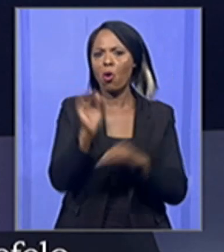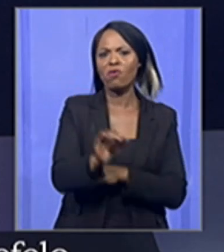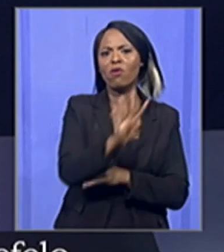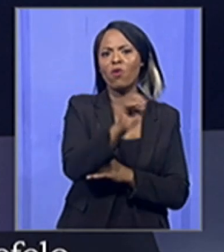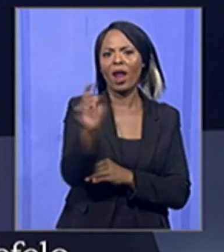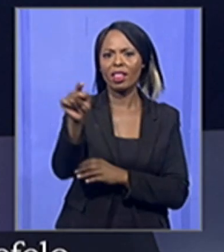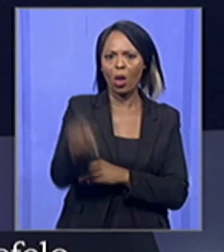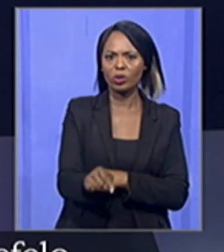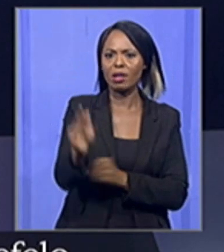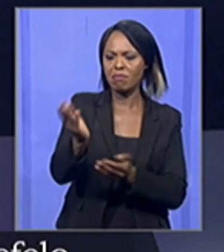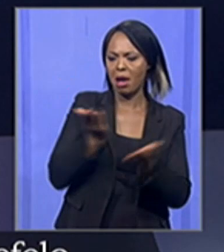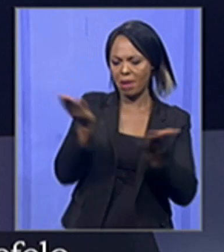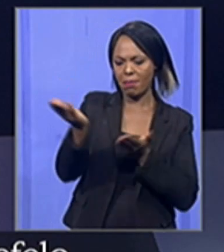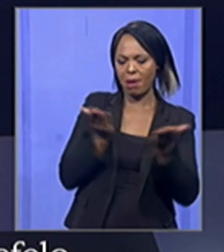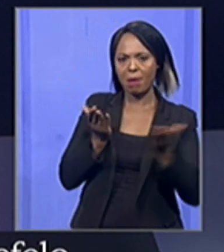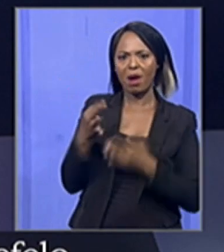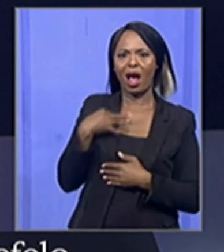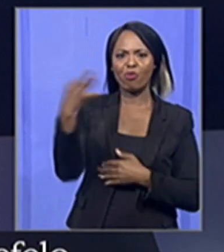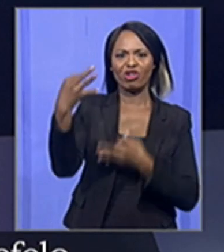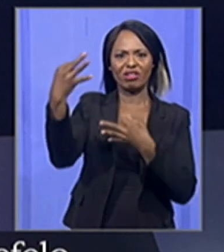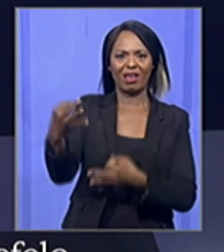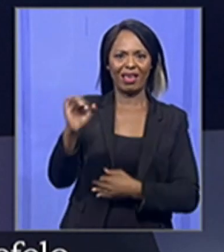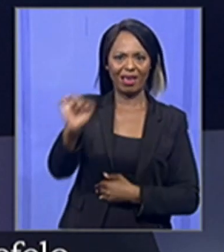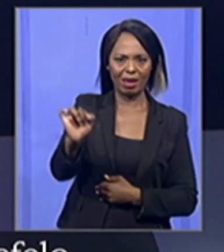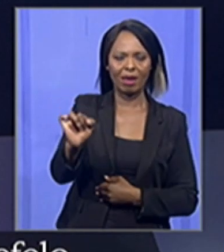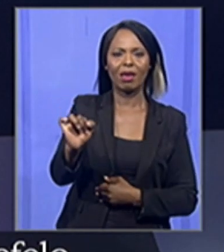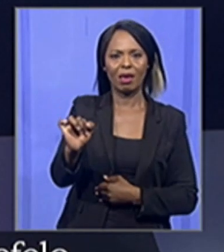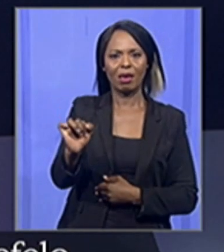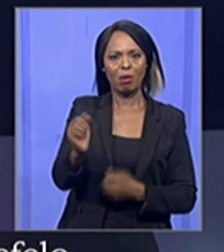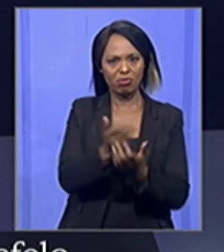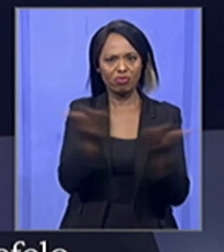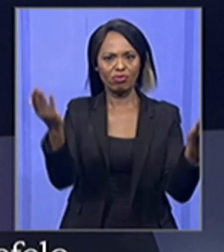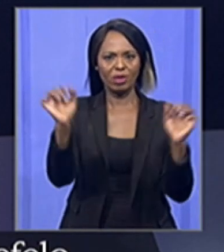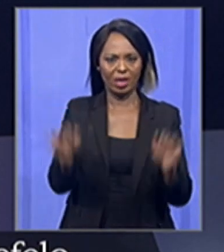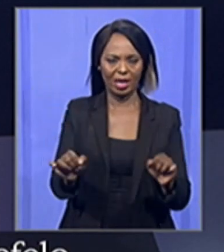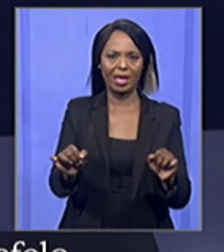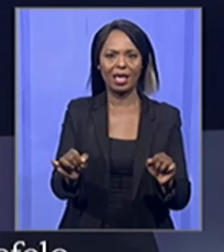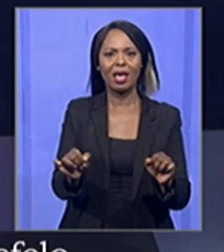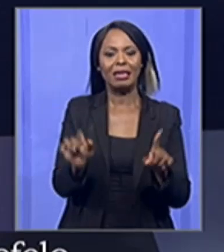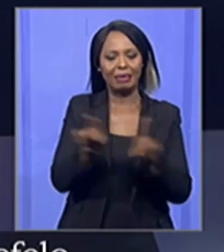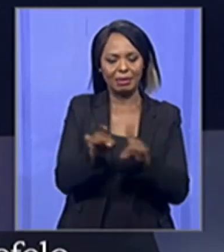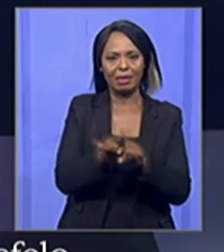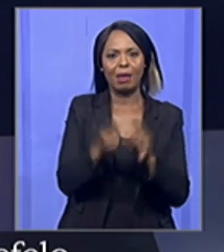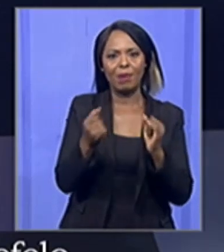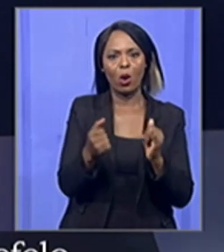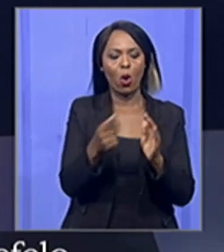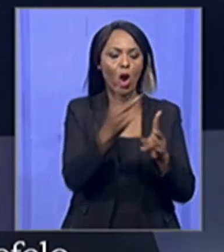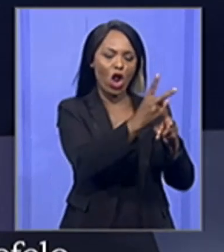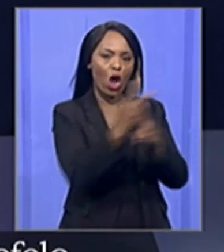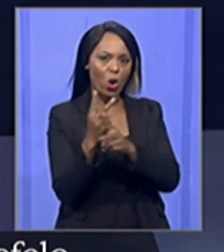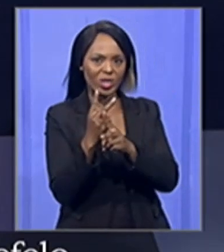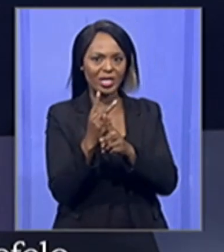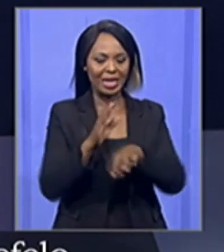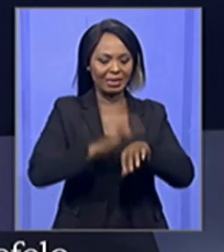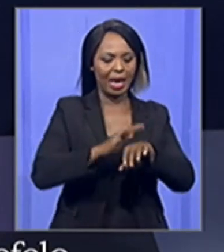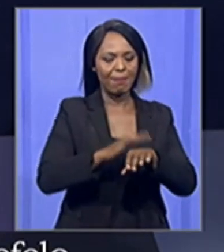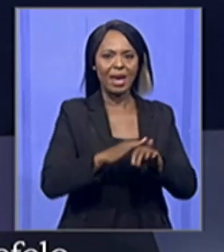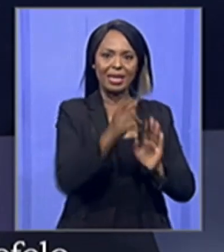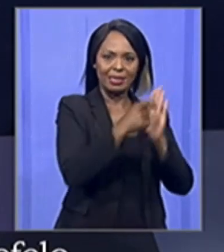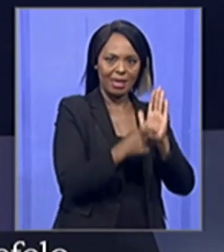400,000 ya di-applications. And then ra kgona go ka bula nako eo ya di-loan scheme ka mokgwa ke tlhalosang, ra kry-a more